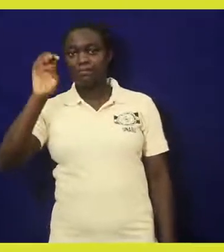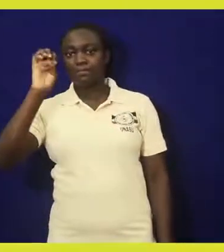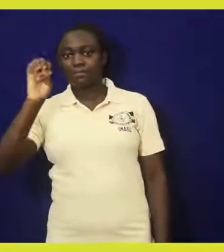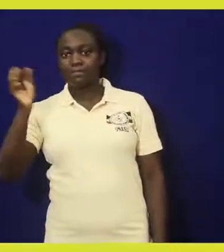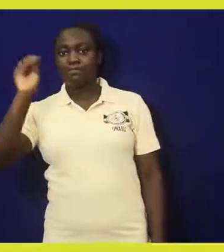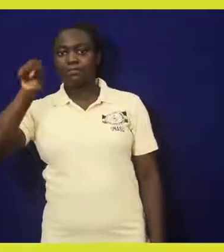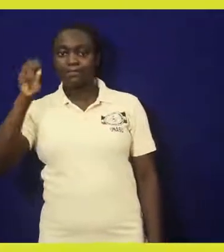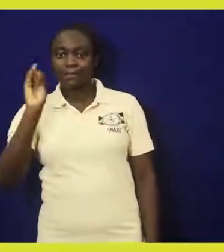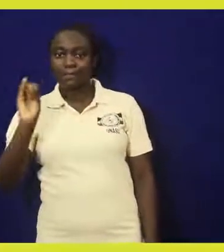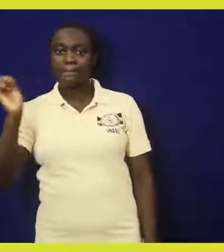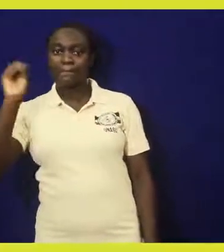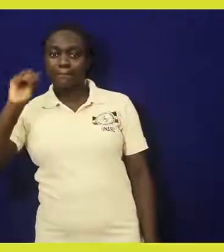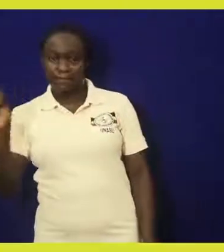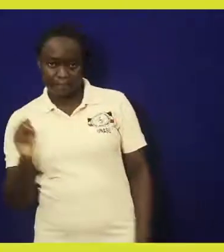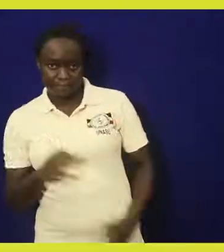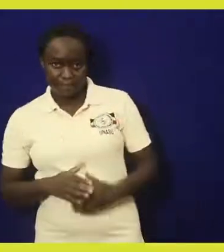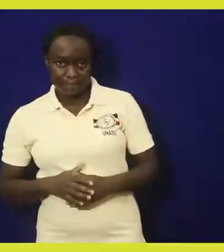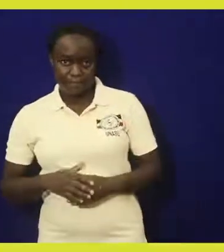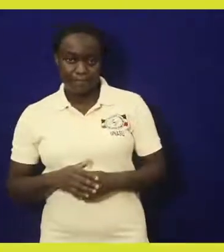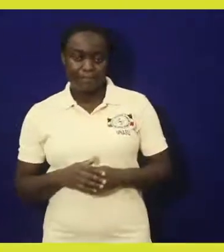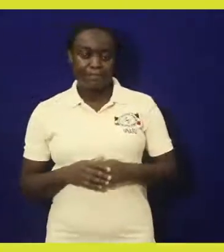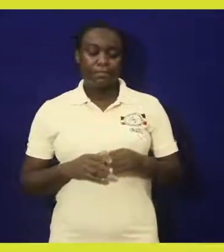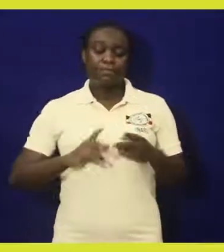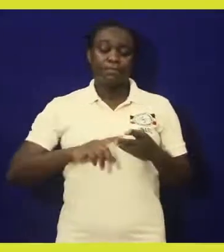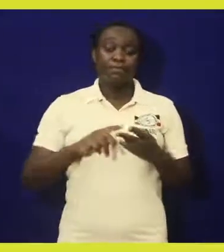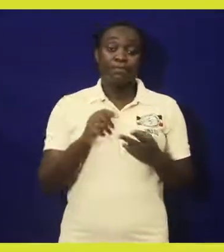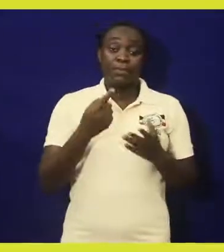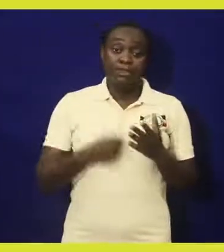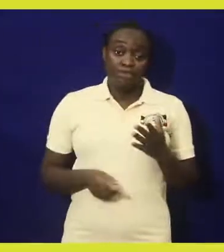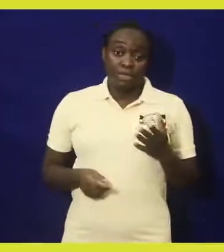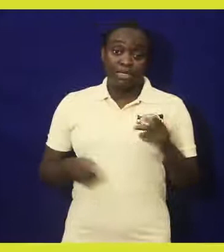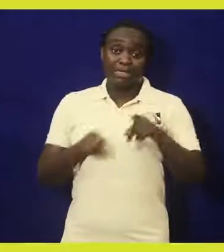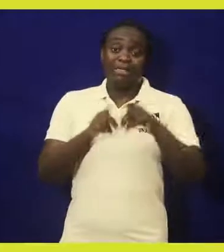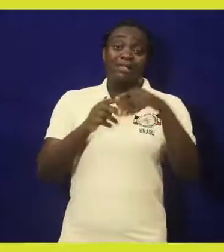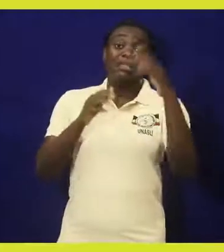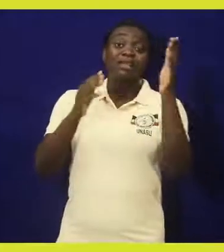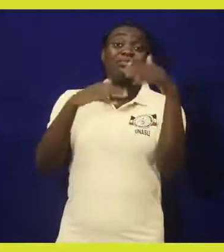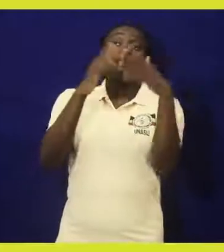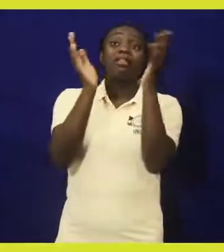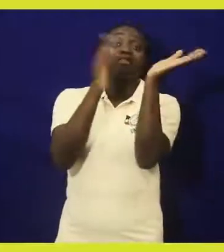Good. Leaves also help the plant to cool down